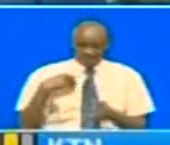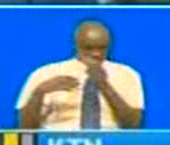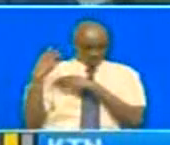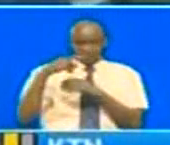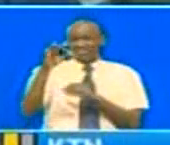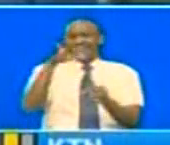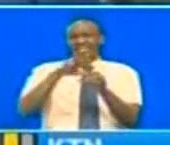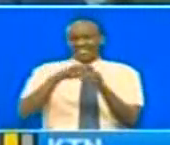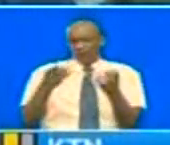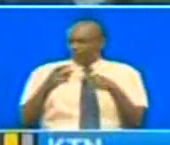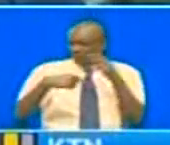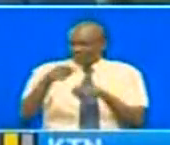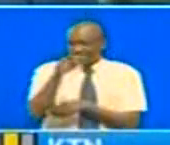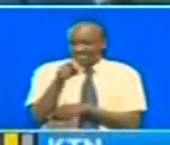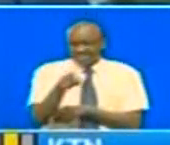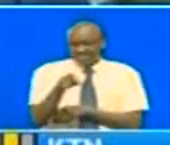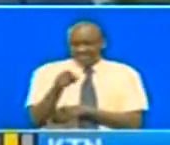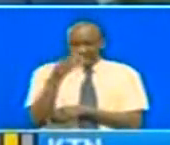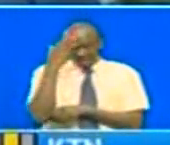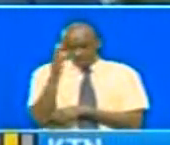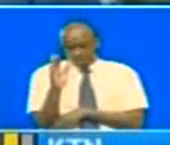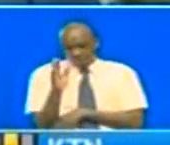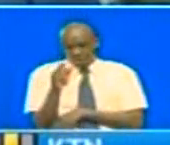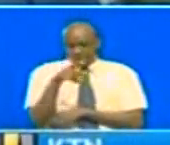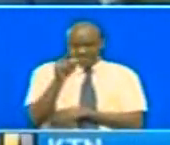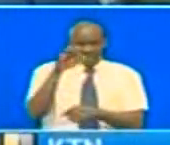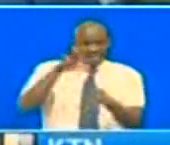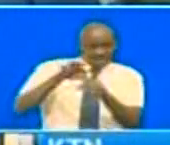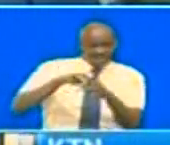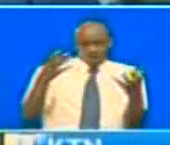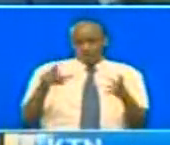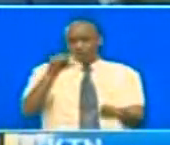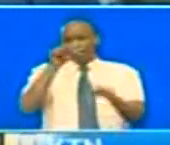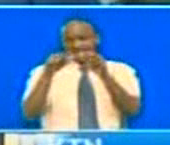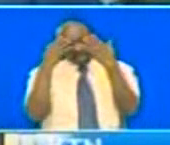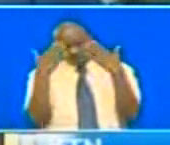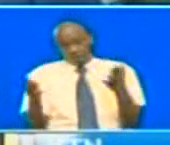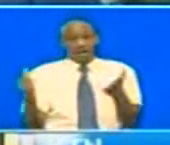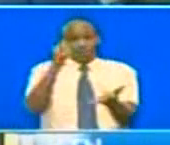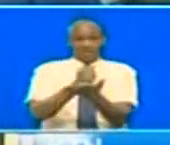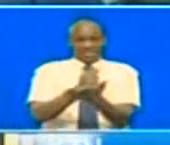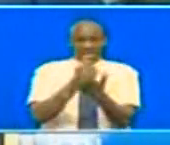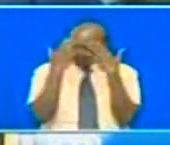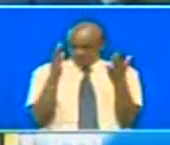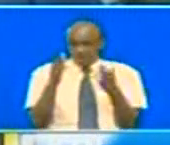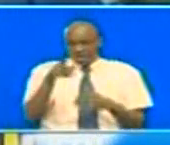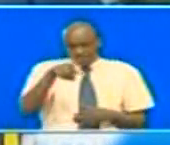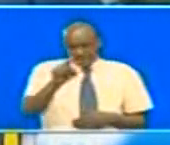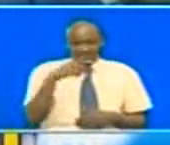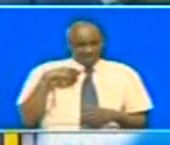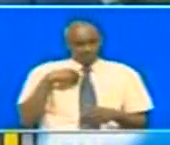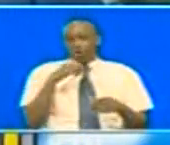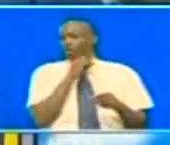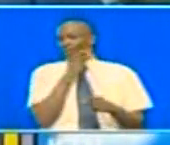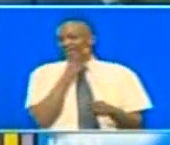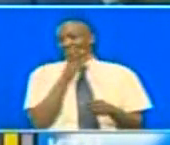elected, the process. Yes. I don't know if you are elected or you are nominated, you are appointed, but there has been controversy on